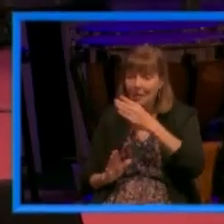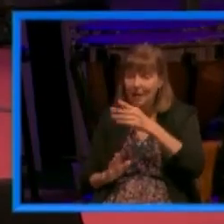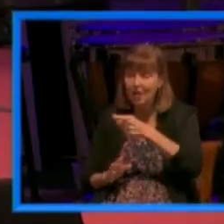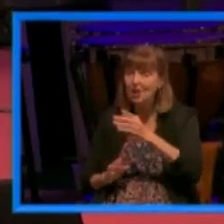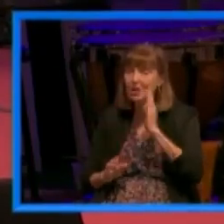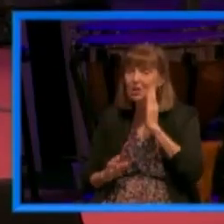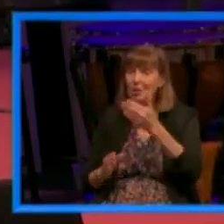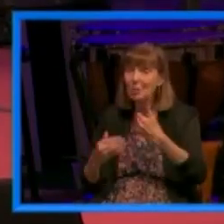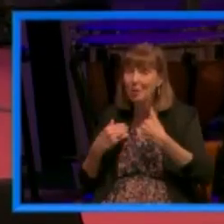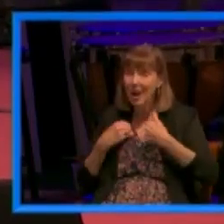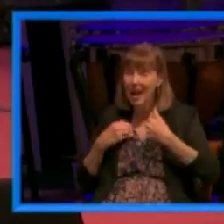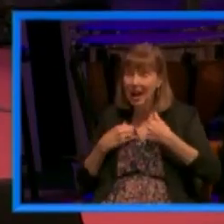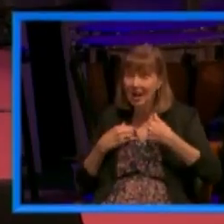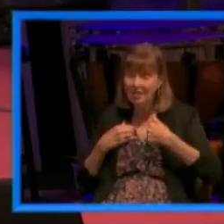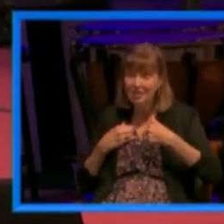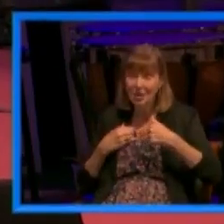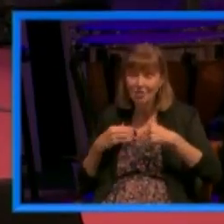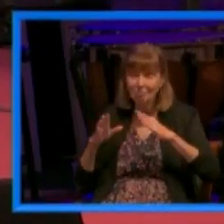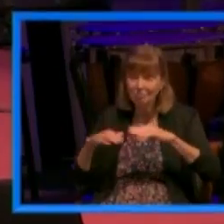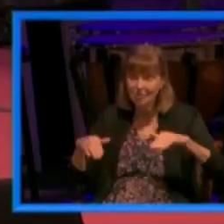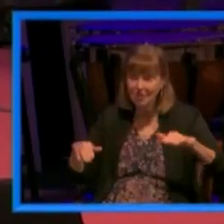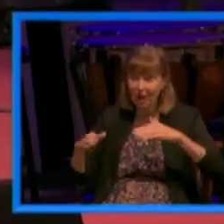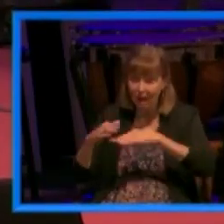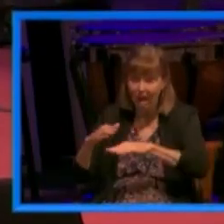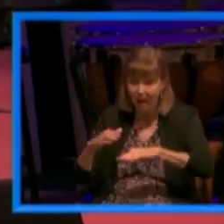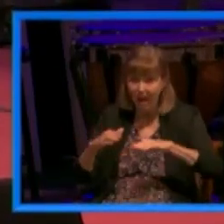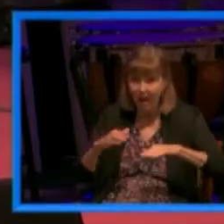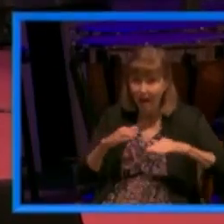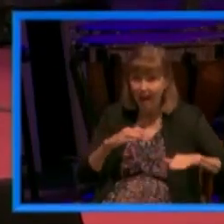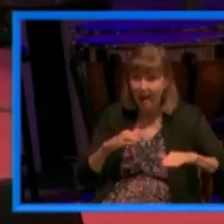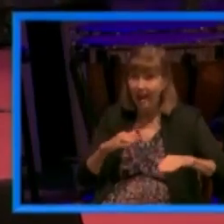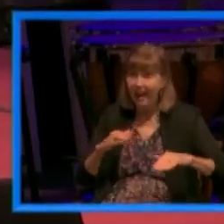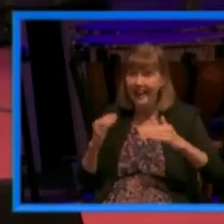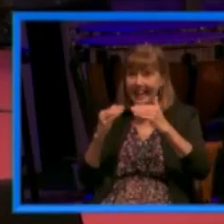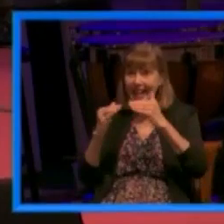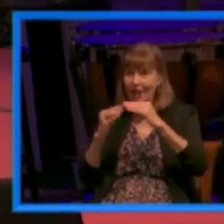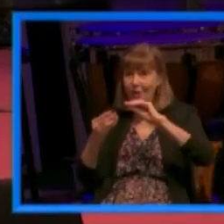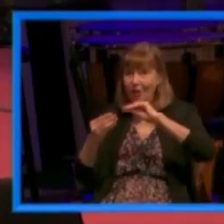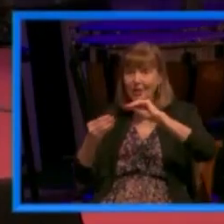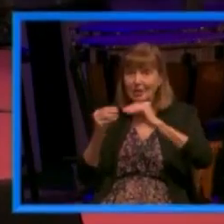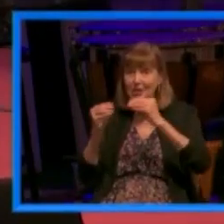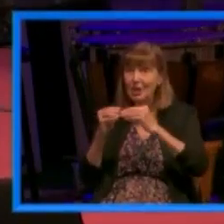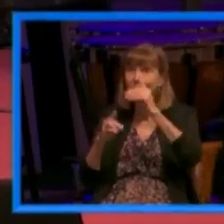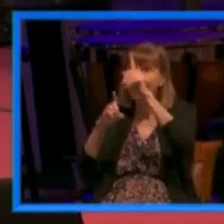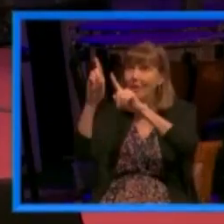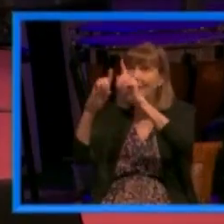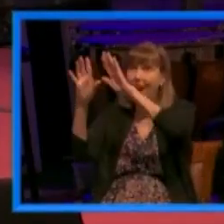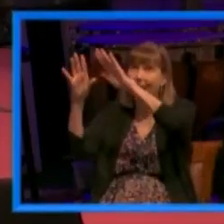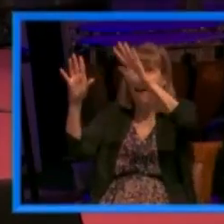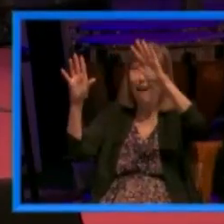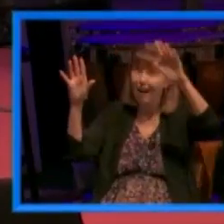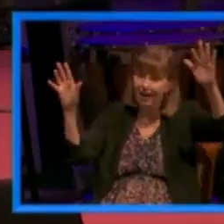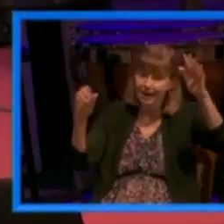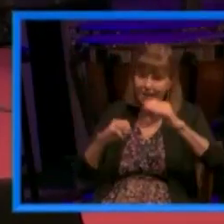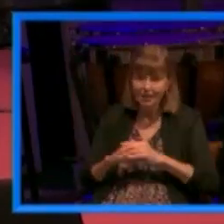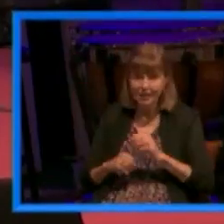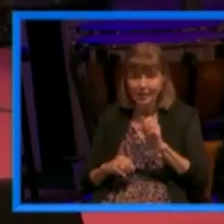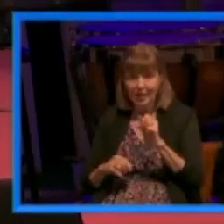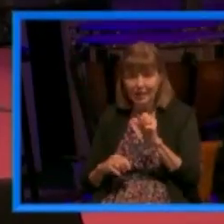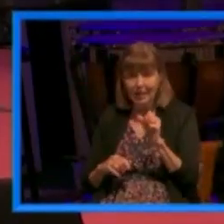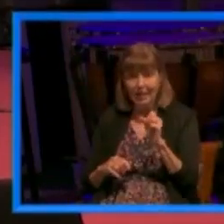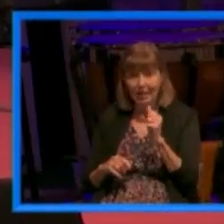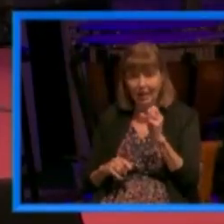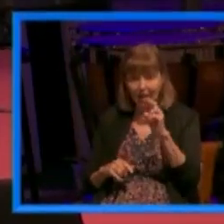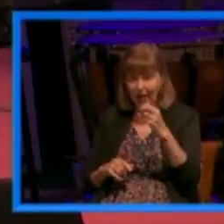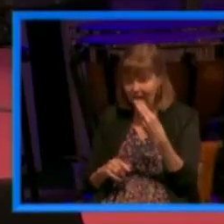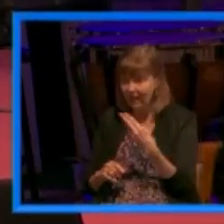the stars in the sky. And Sarah kept waiting and waiting and waiting until finally she said, I've had